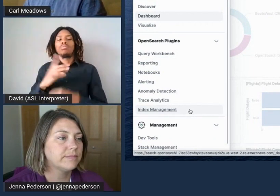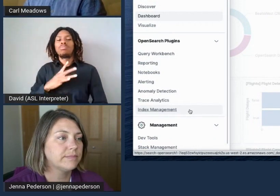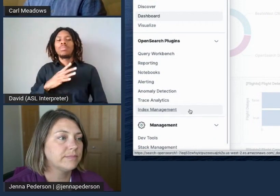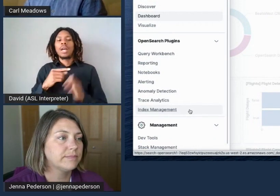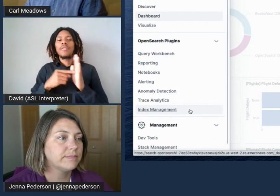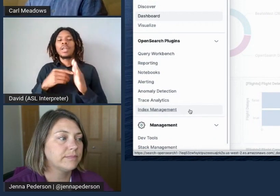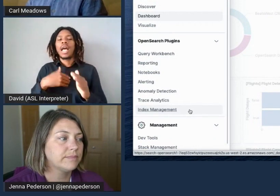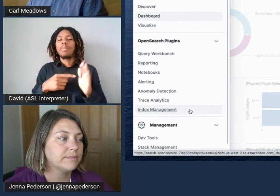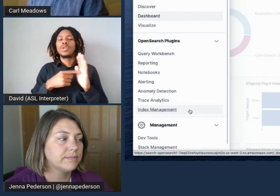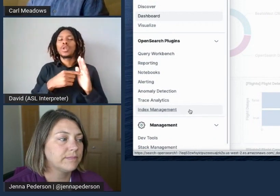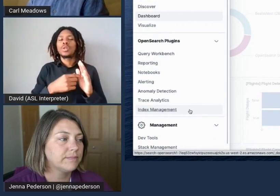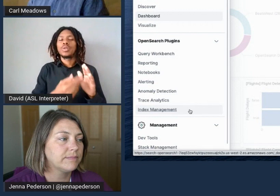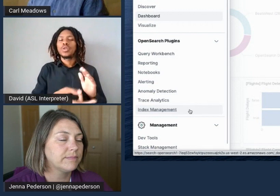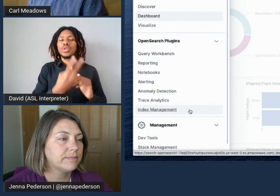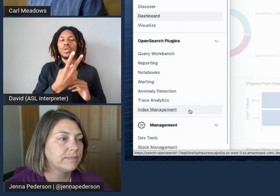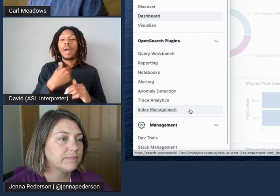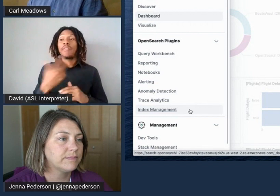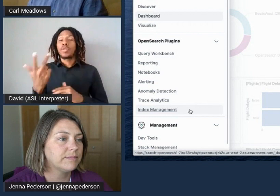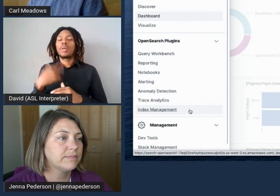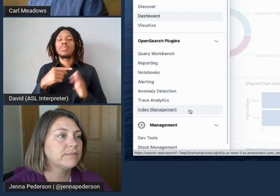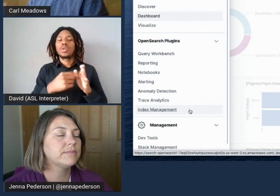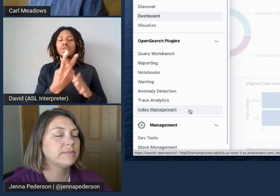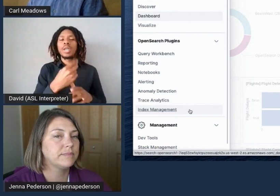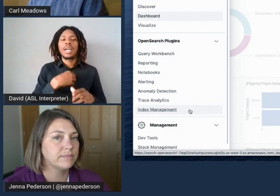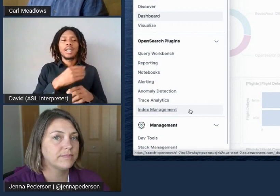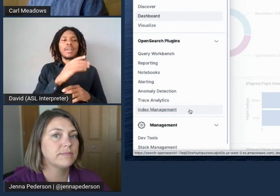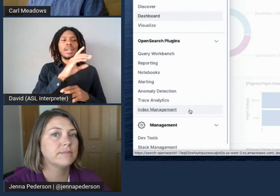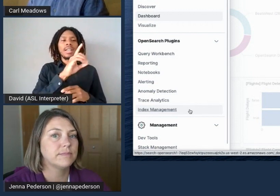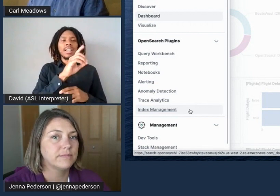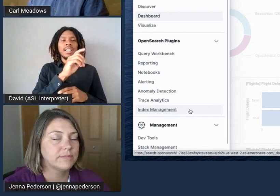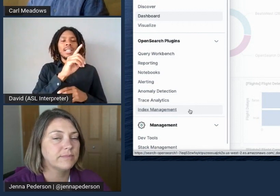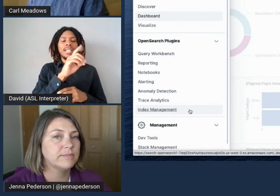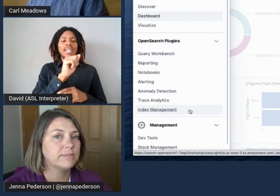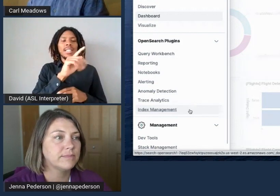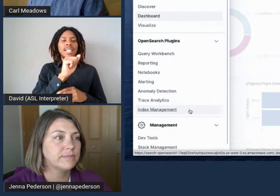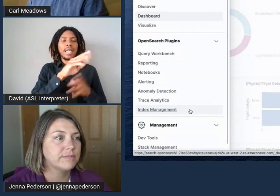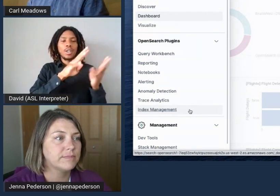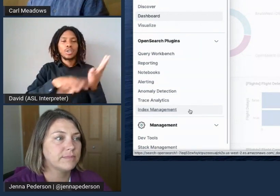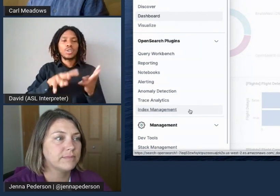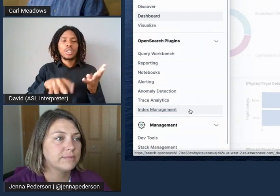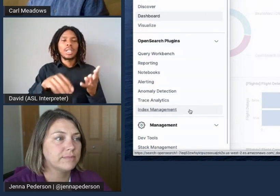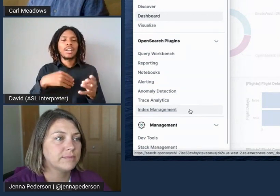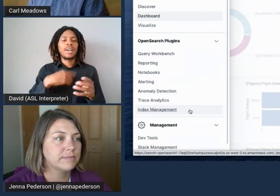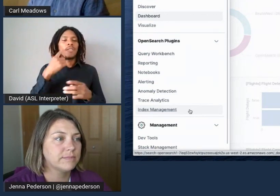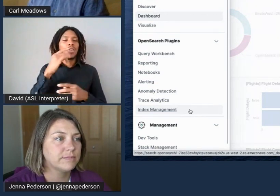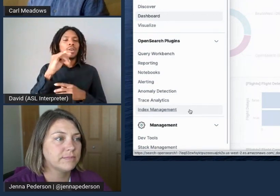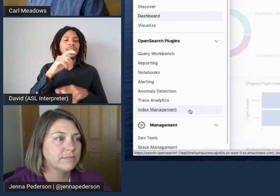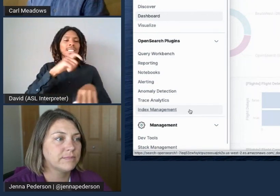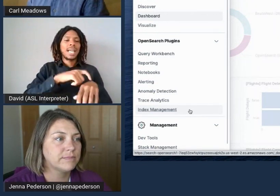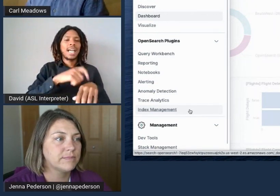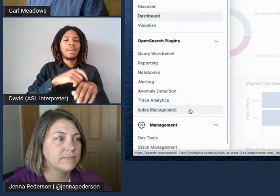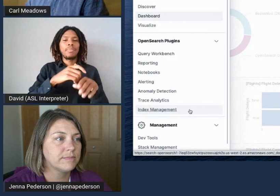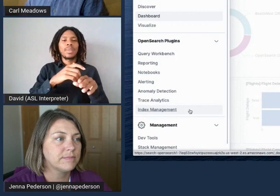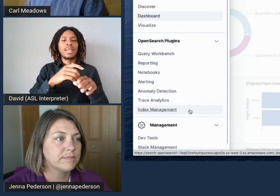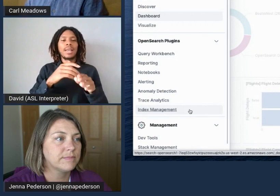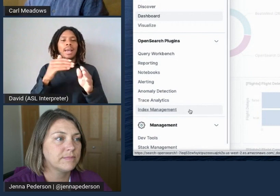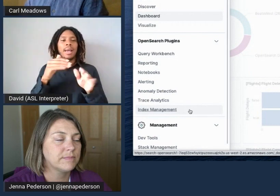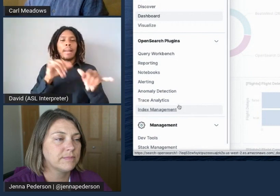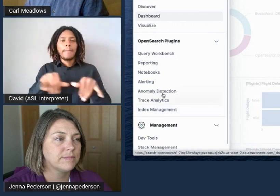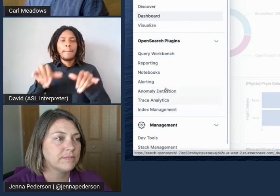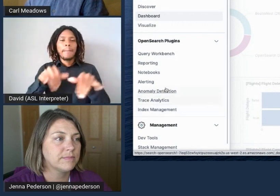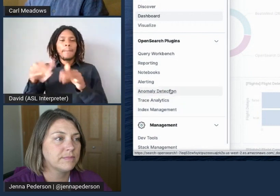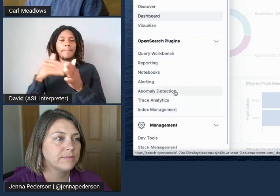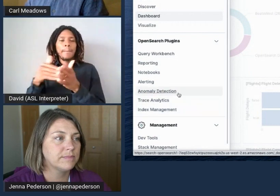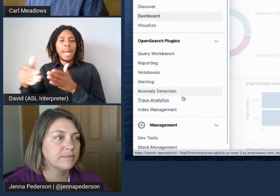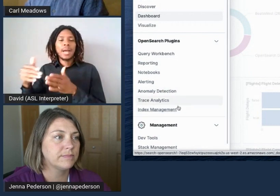two of the three. We added data streams, which is a new type of indexing, and time series index patterns. And